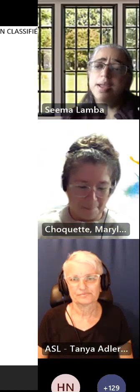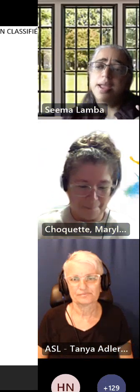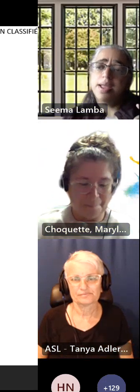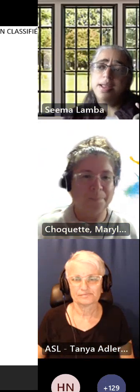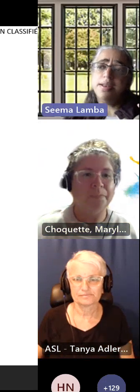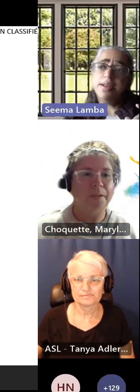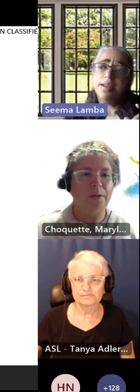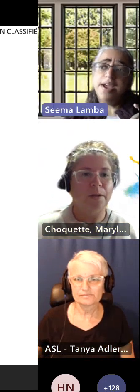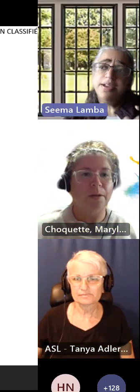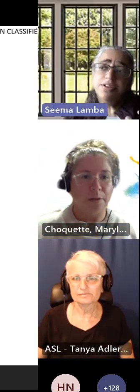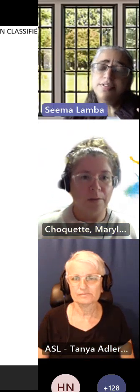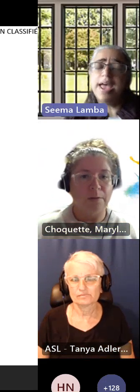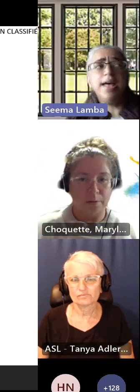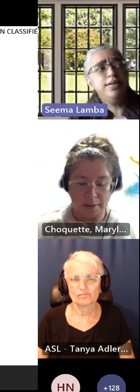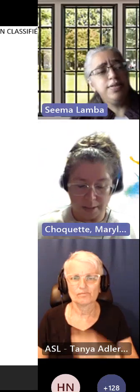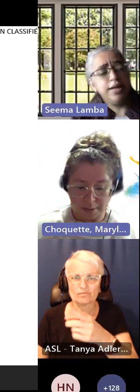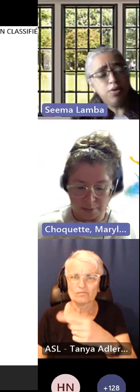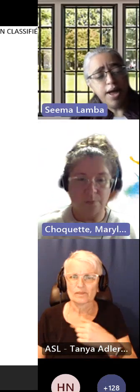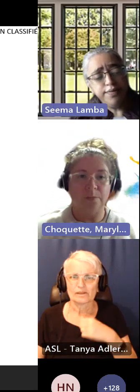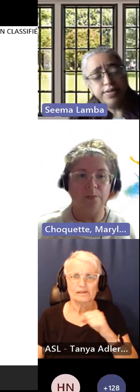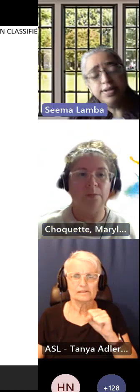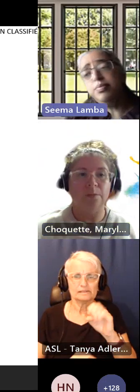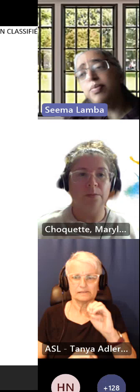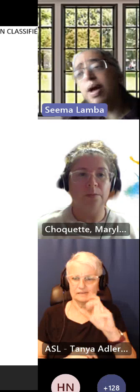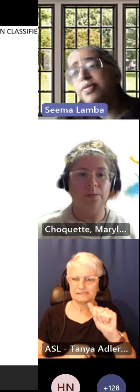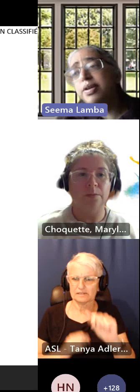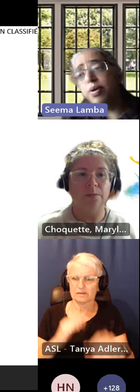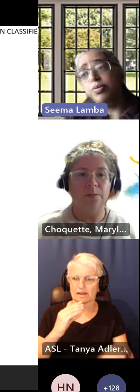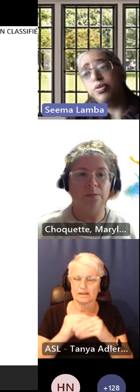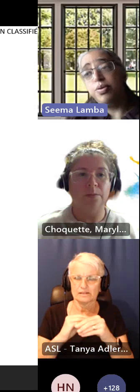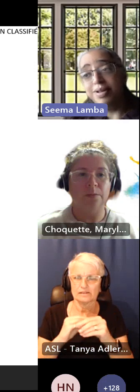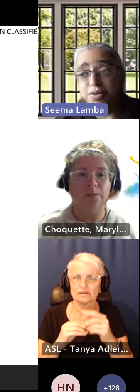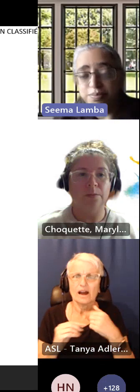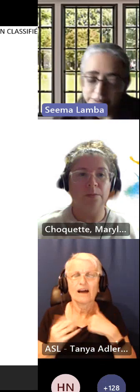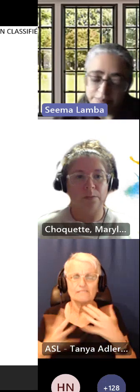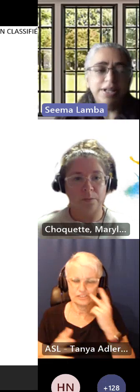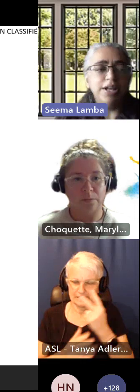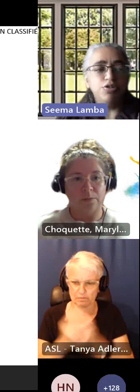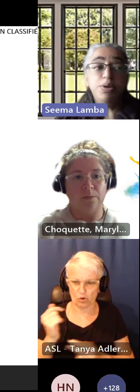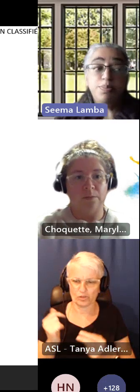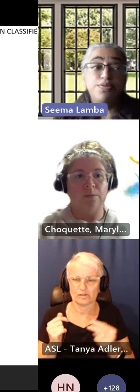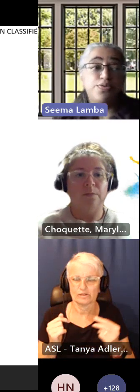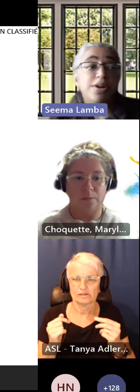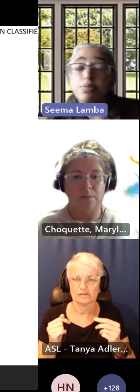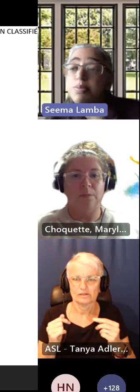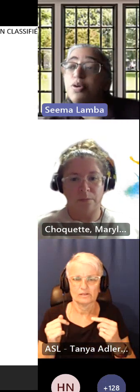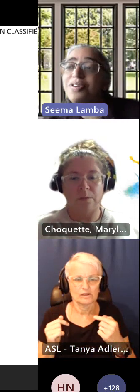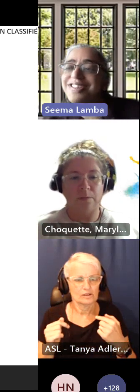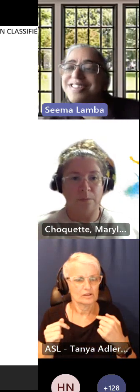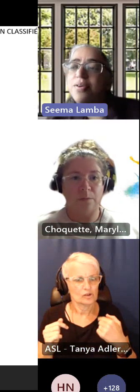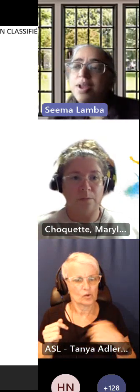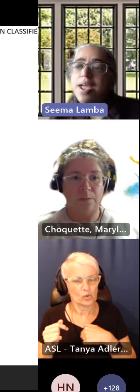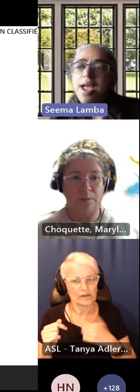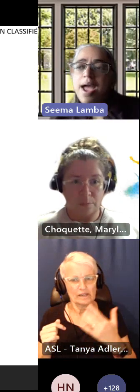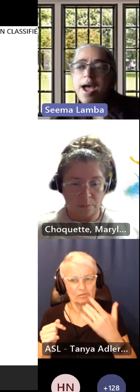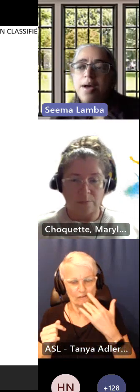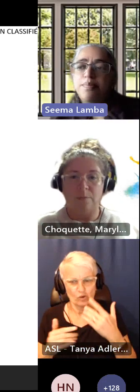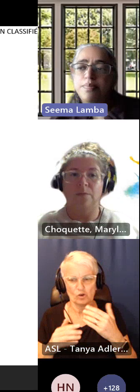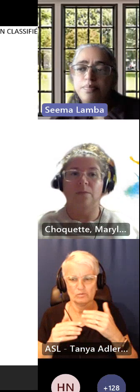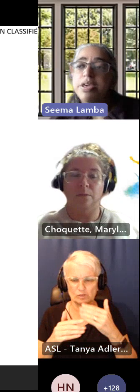Merci. If I can just add to that, so I've seen both. So you know, as bargaining agents, we prefer it to be broken